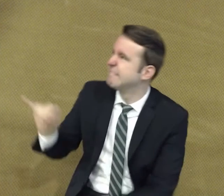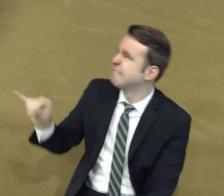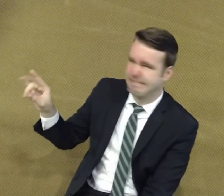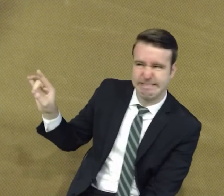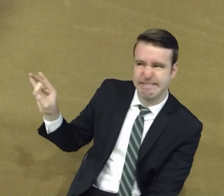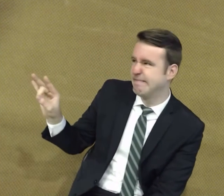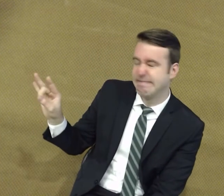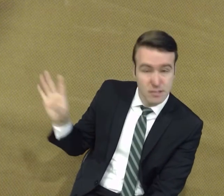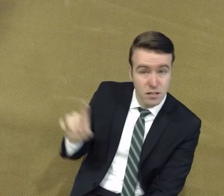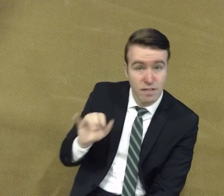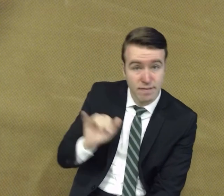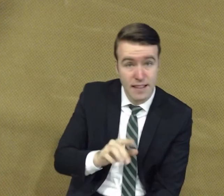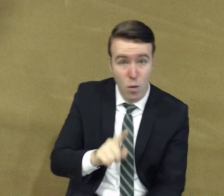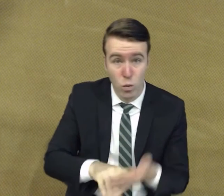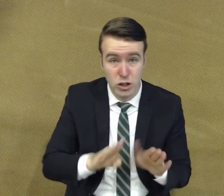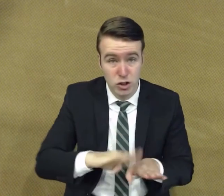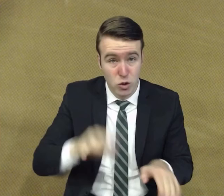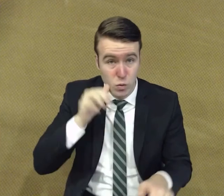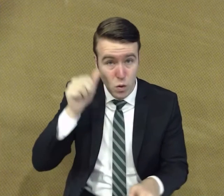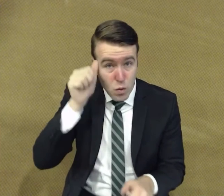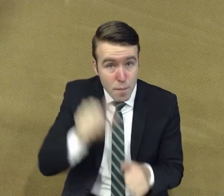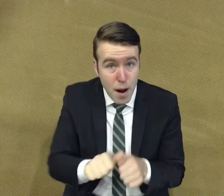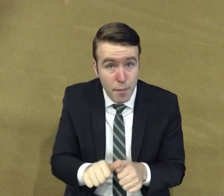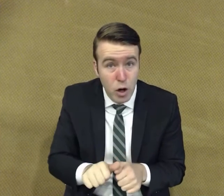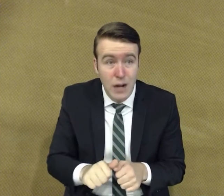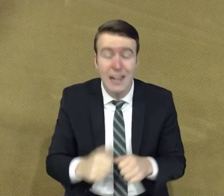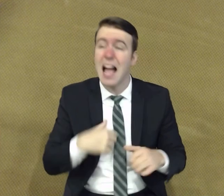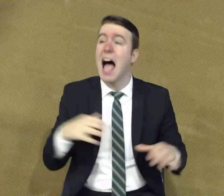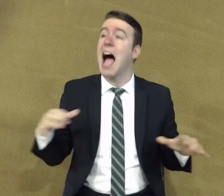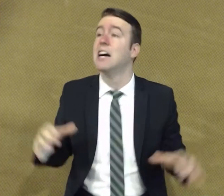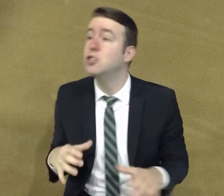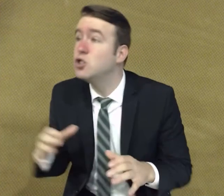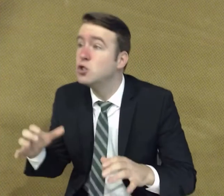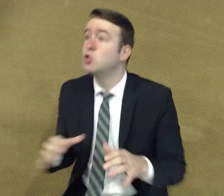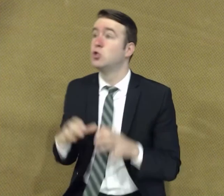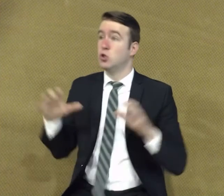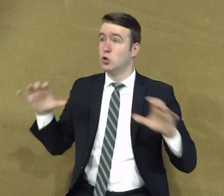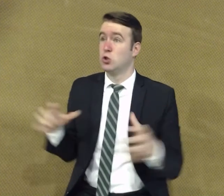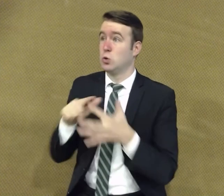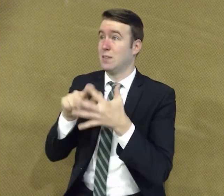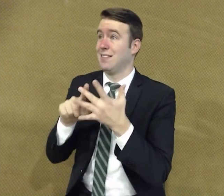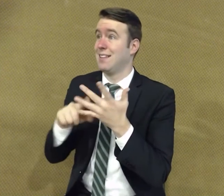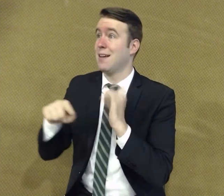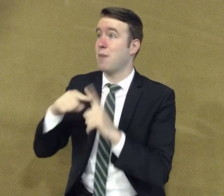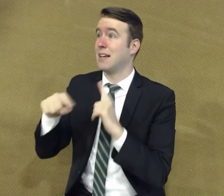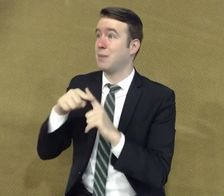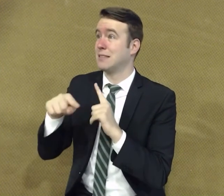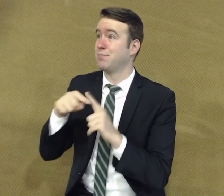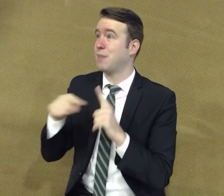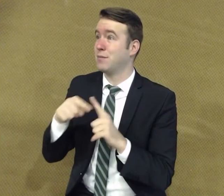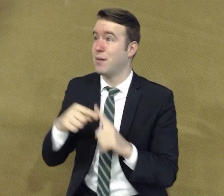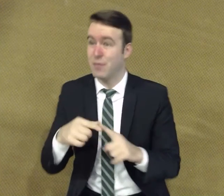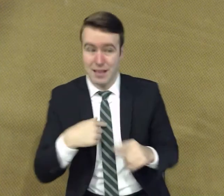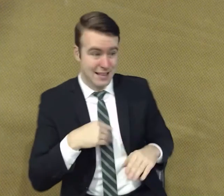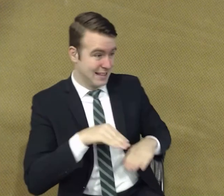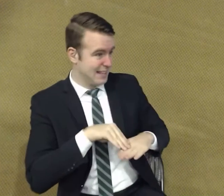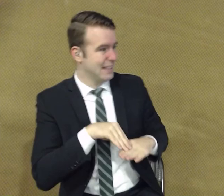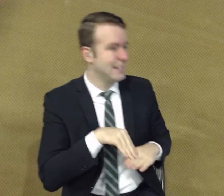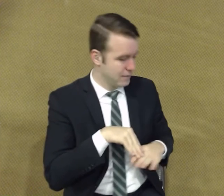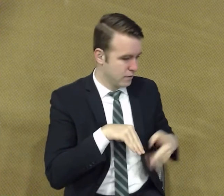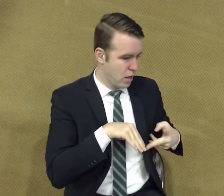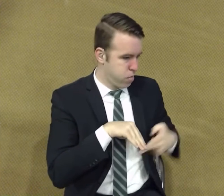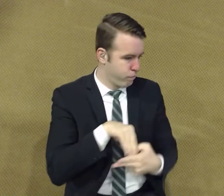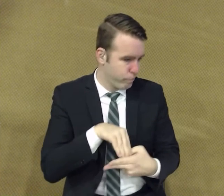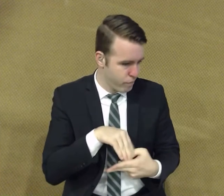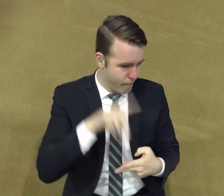them, and that forever negates or at least greatly blunts the impact of your advice on